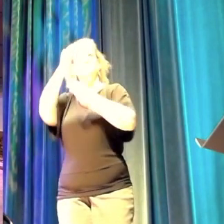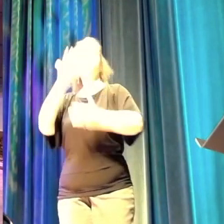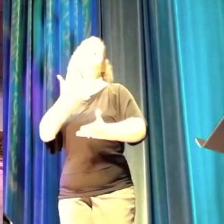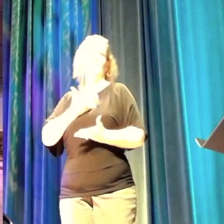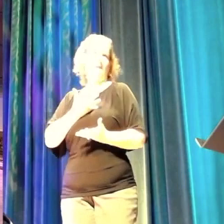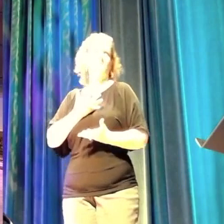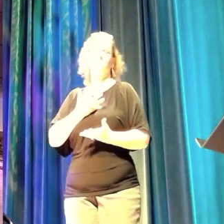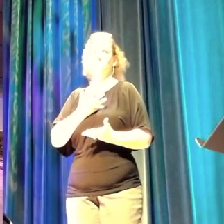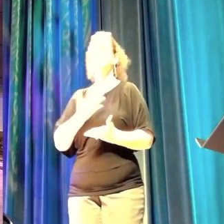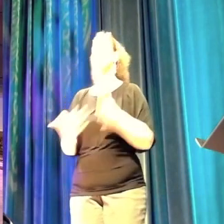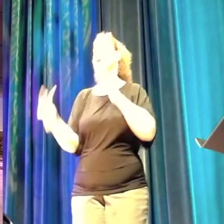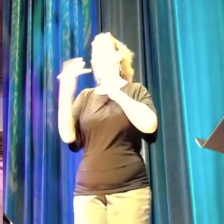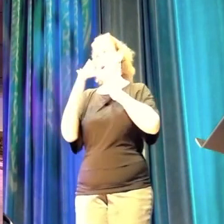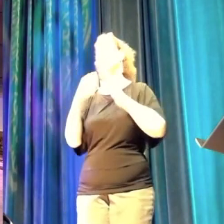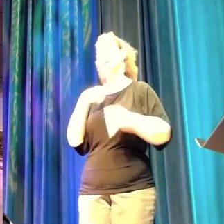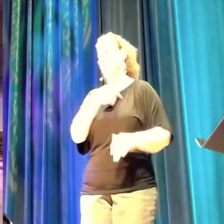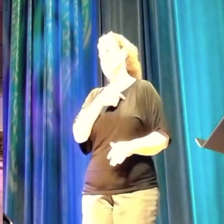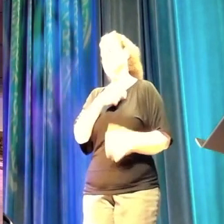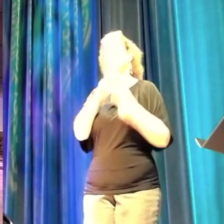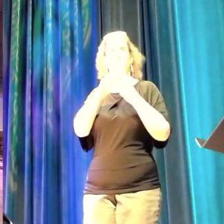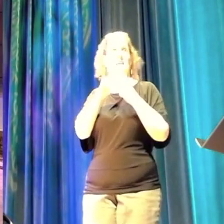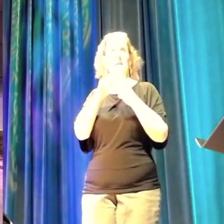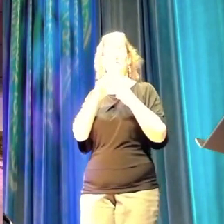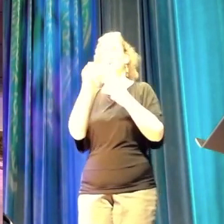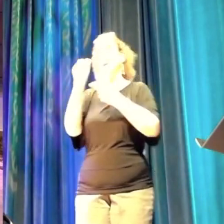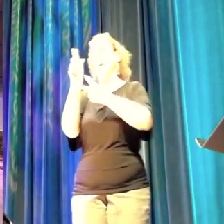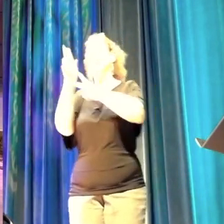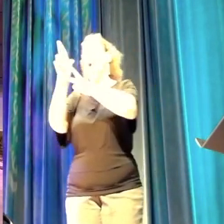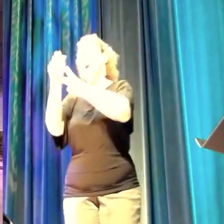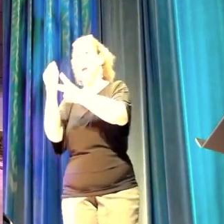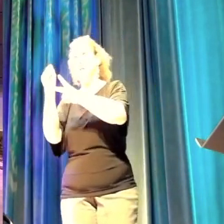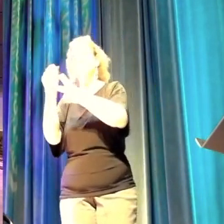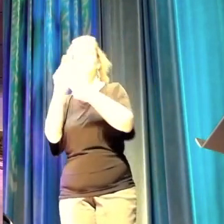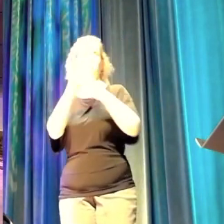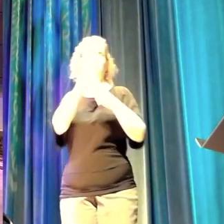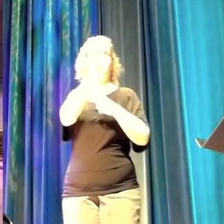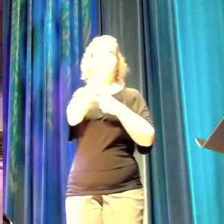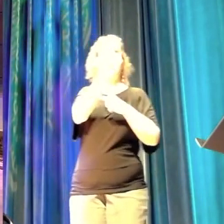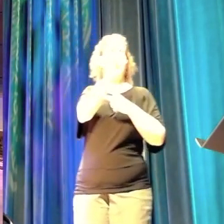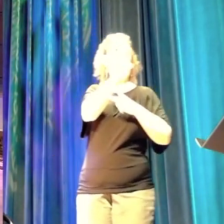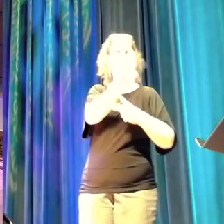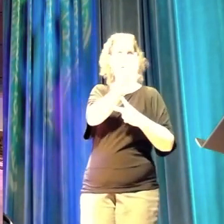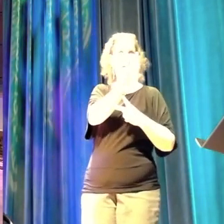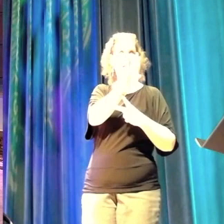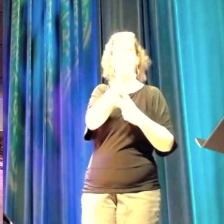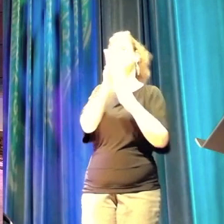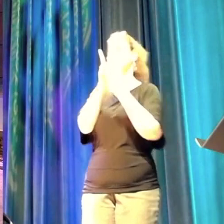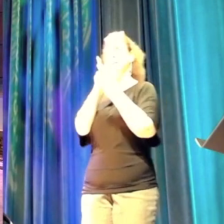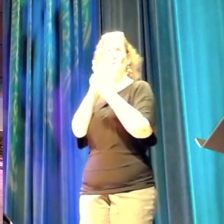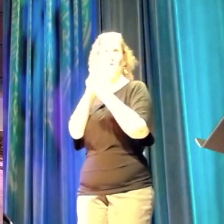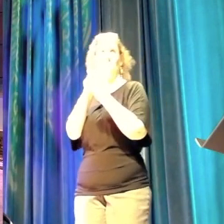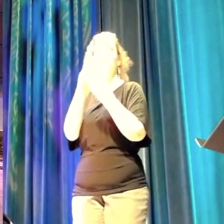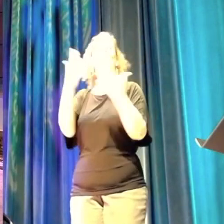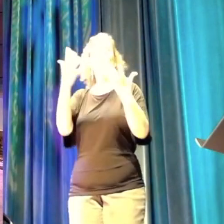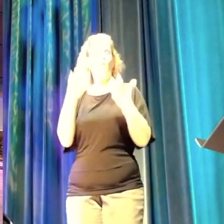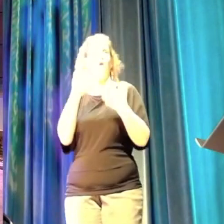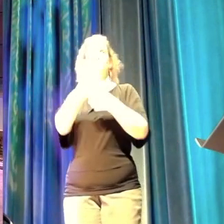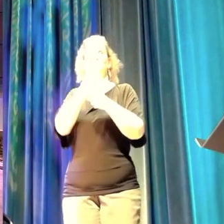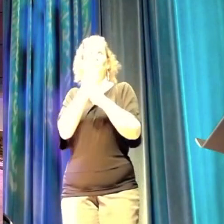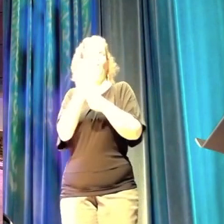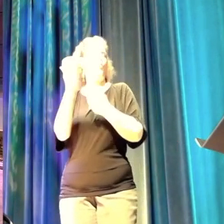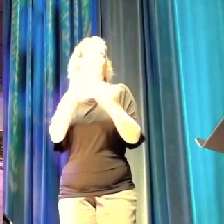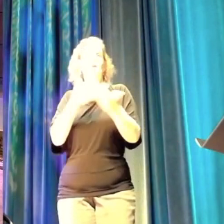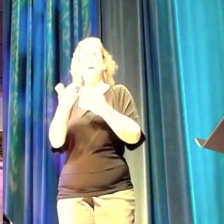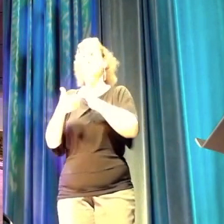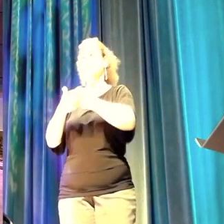not hesitate to contact us at either the Institute of Deaf and Blind or the Department of Rehabilitation Services. We want to create whatever